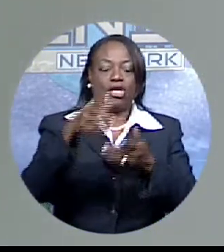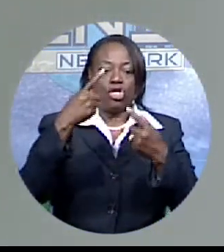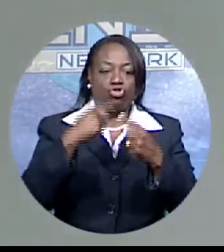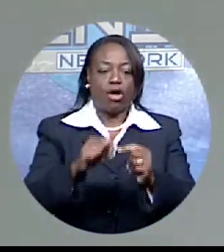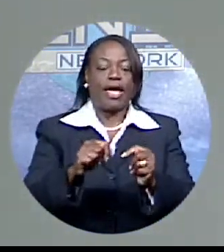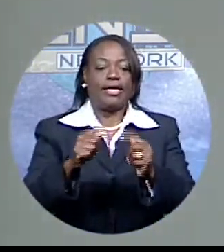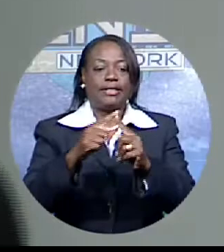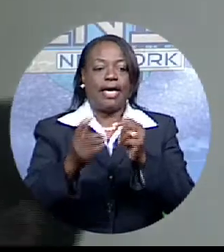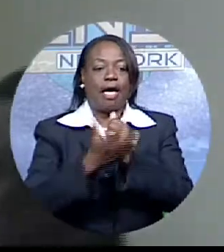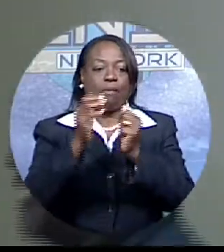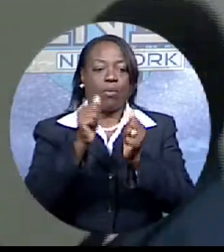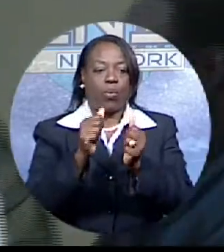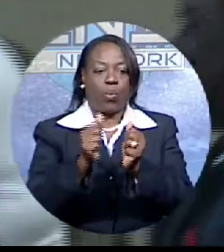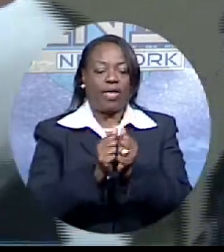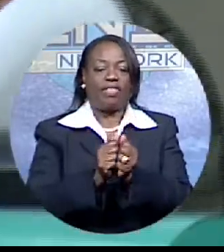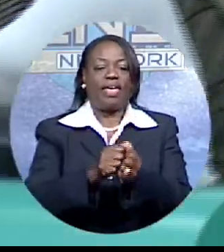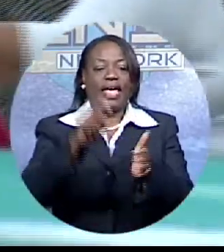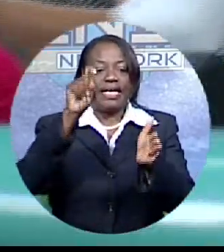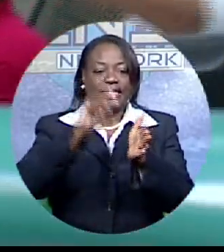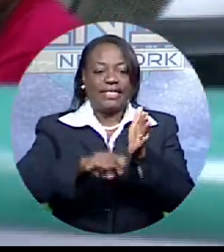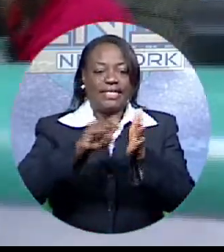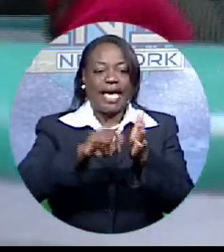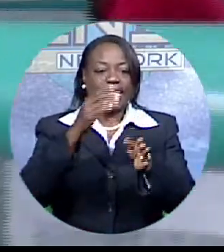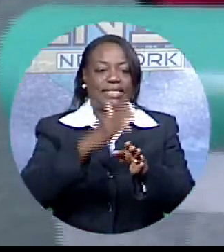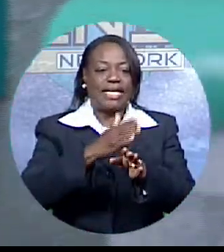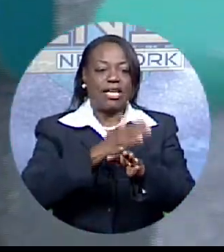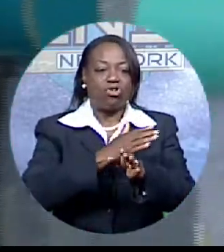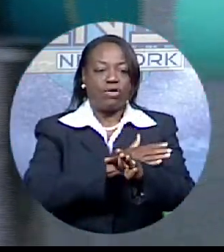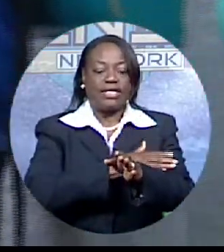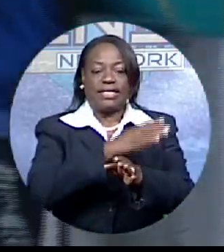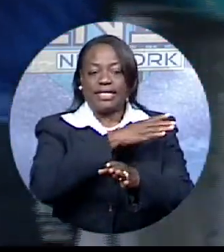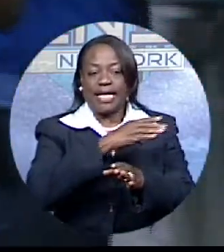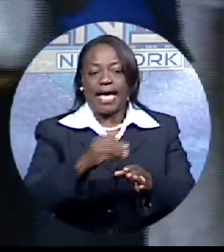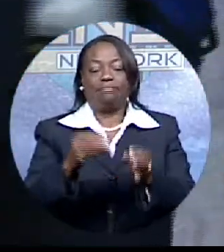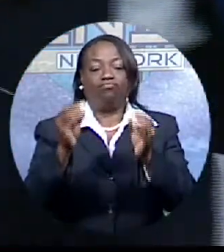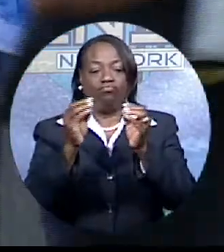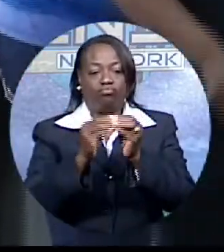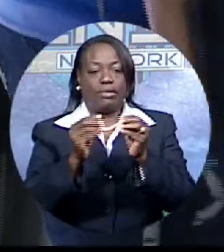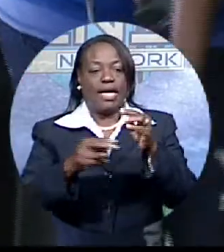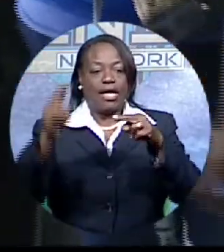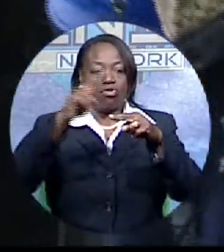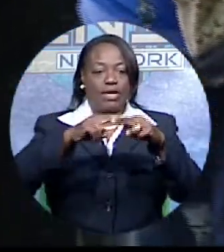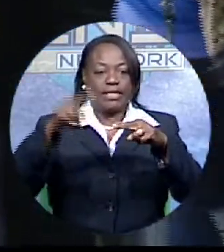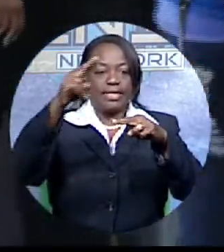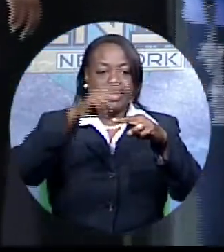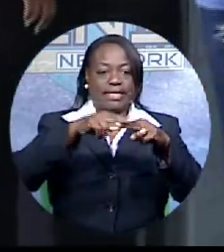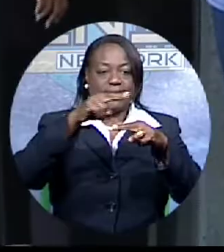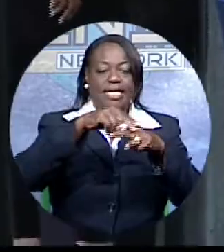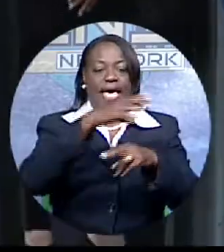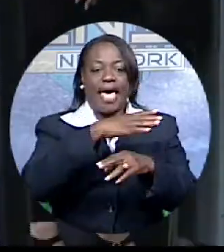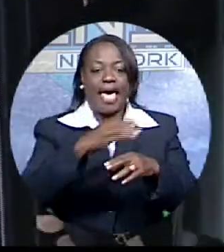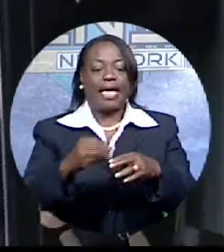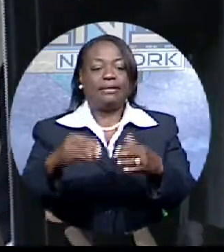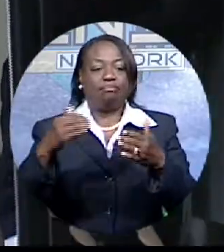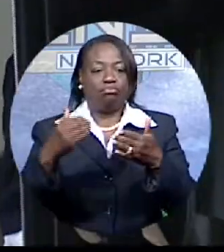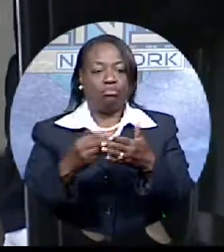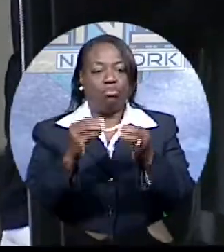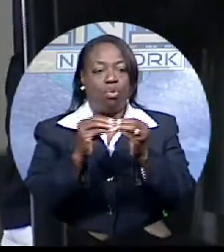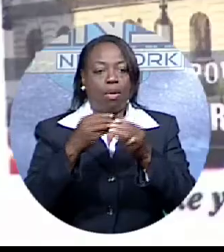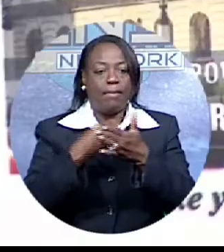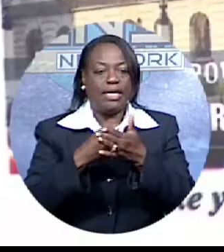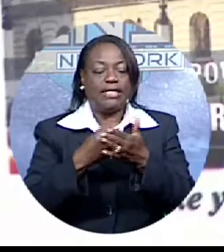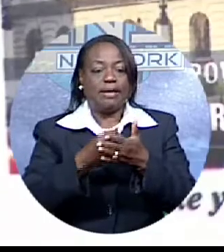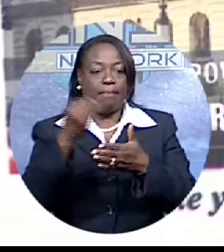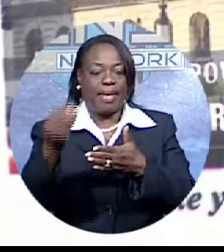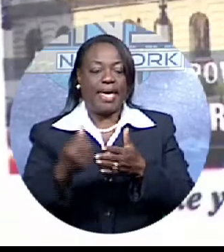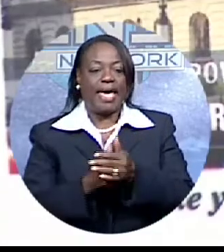increases and new fee hikes at the Lynden Pendant International Airport. Just earlier this week, Western Air began new direct flights between Nassau and